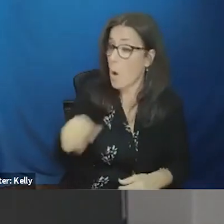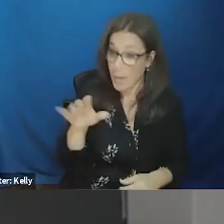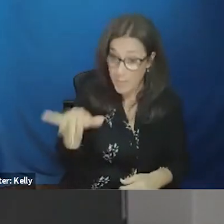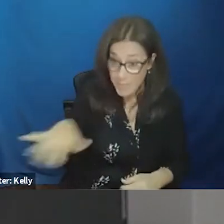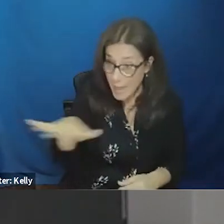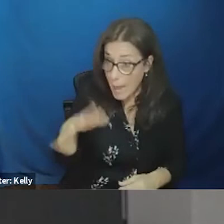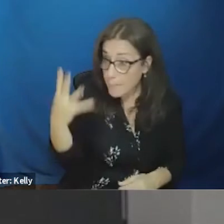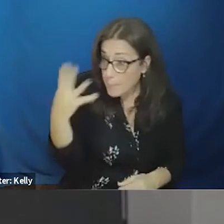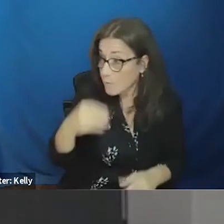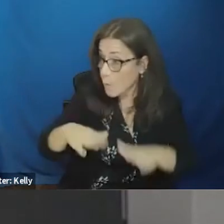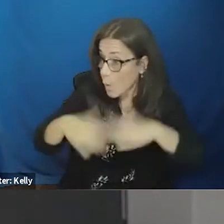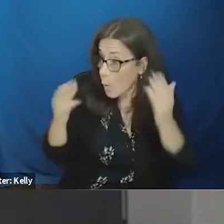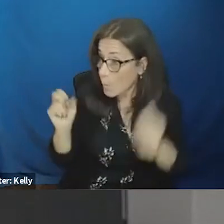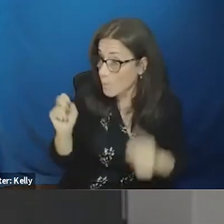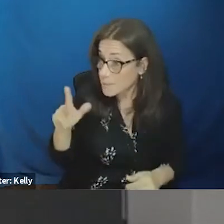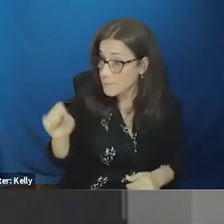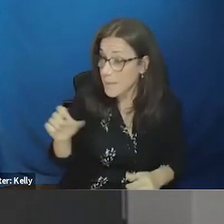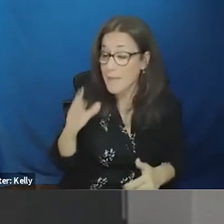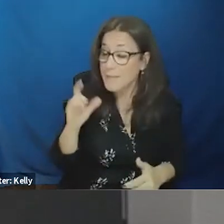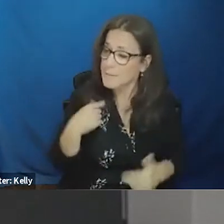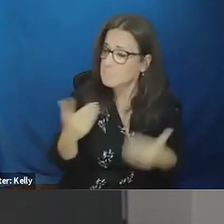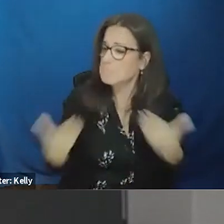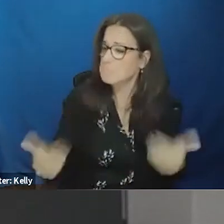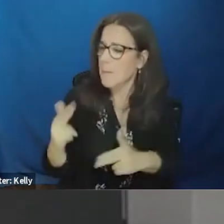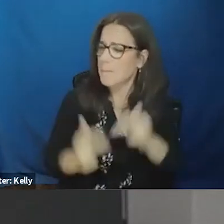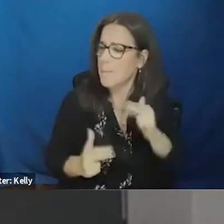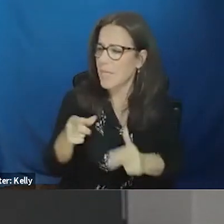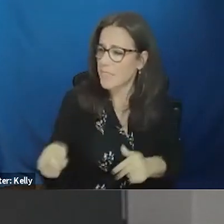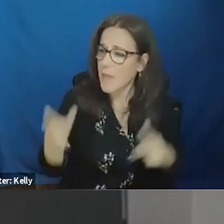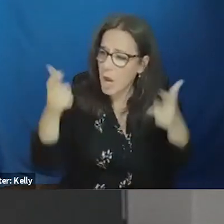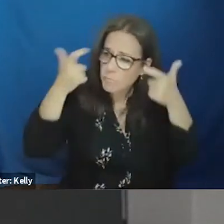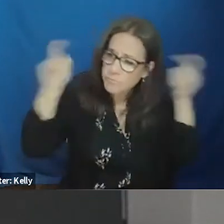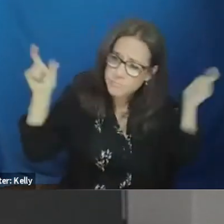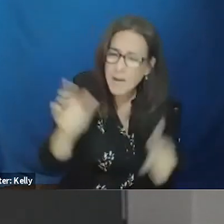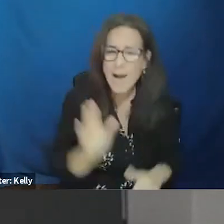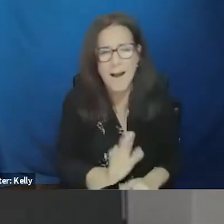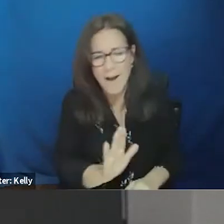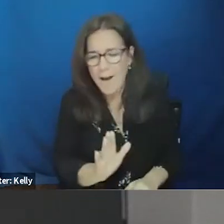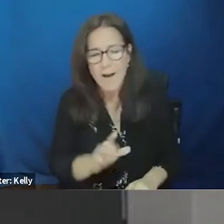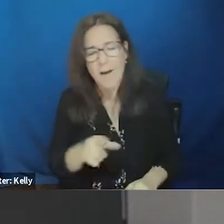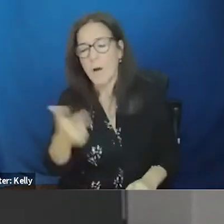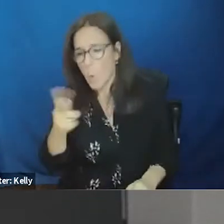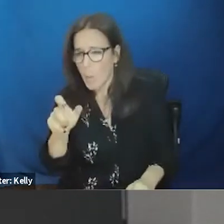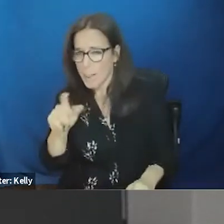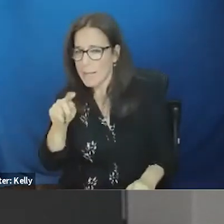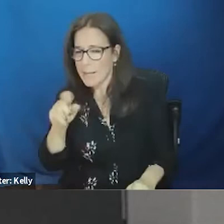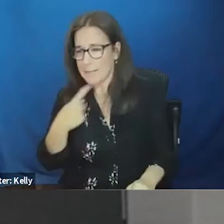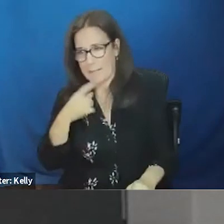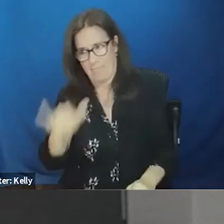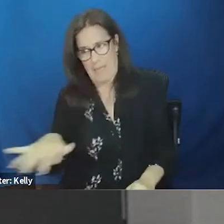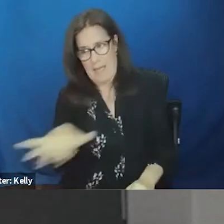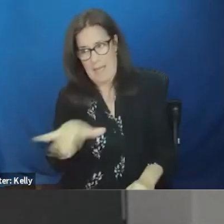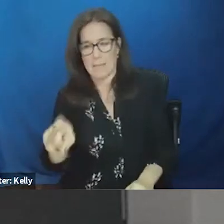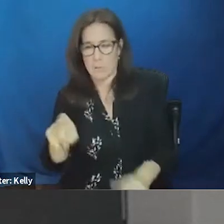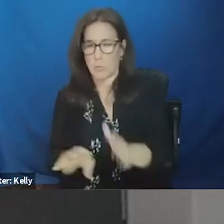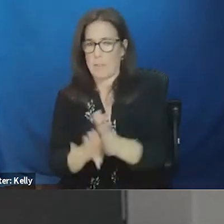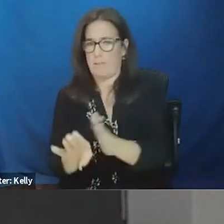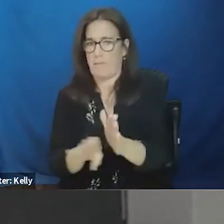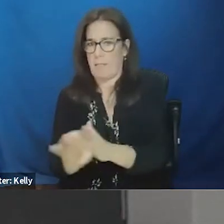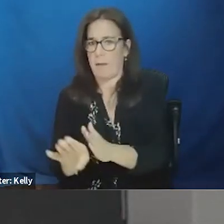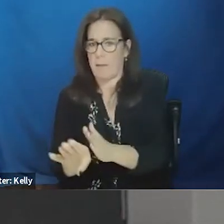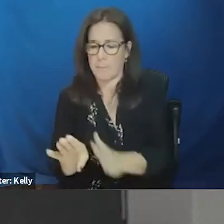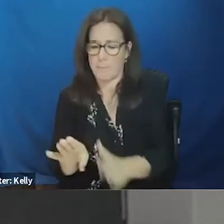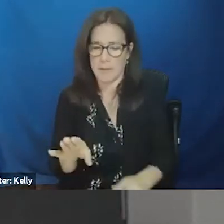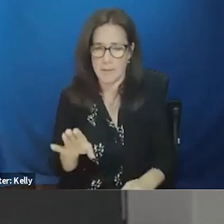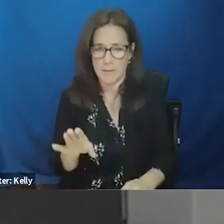here. This has been designated by the Goleta community and the leaders that represent that area and county planners as an area